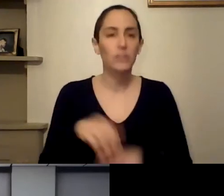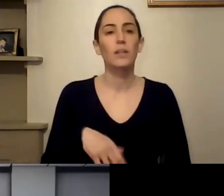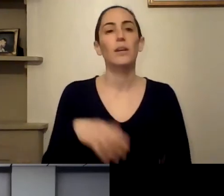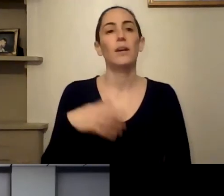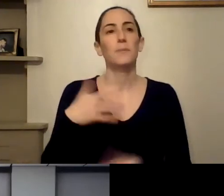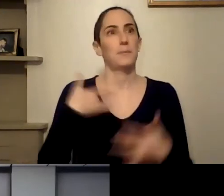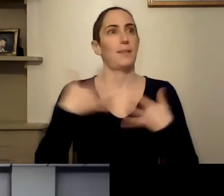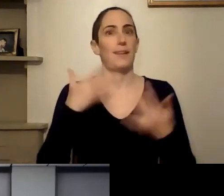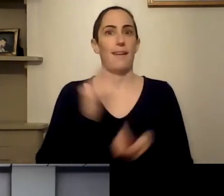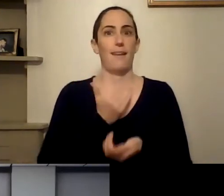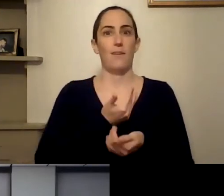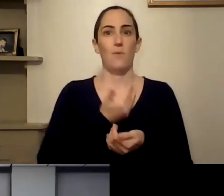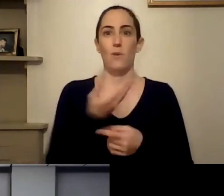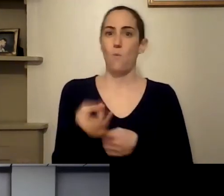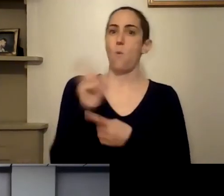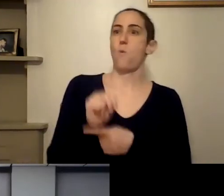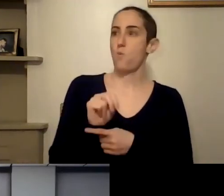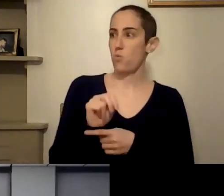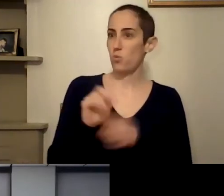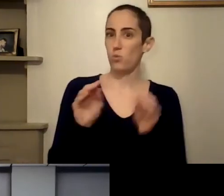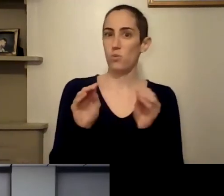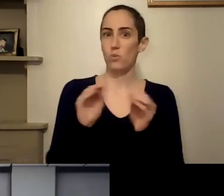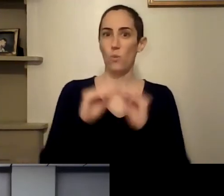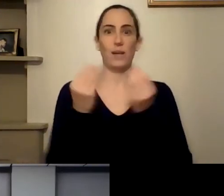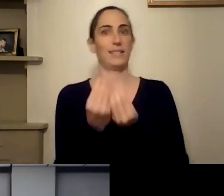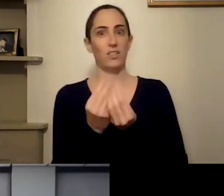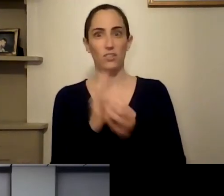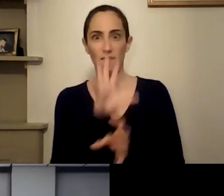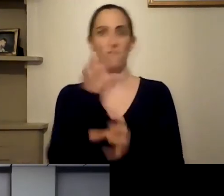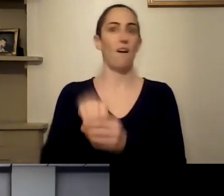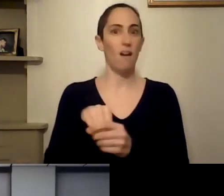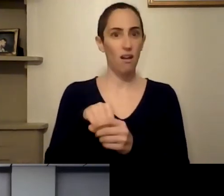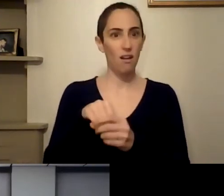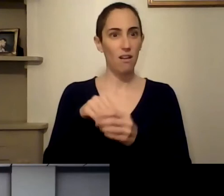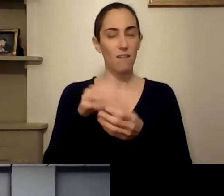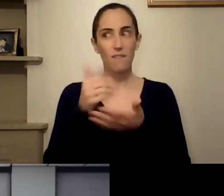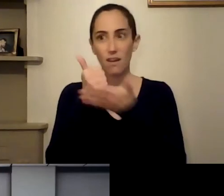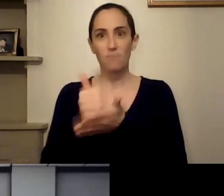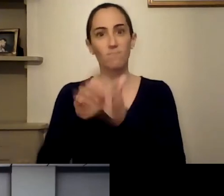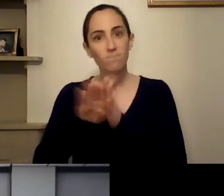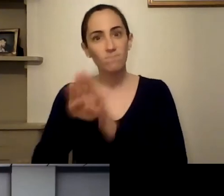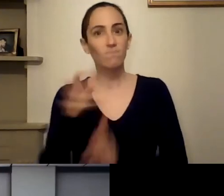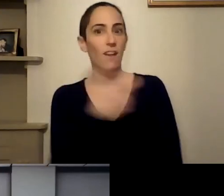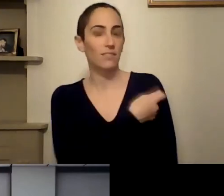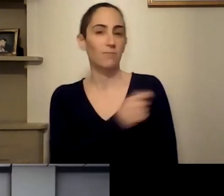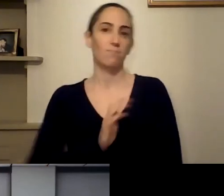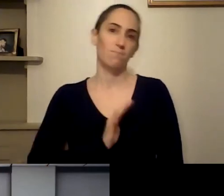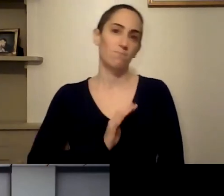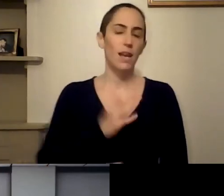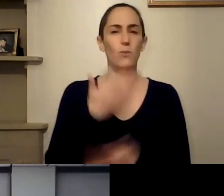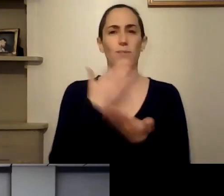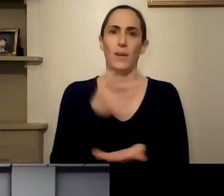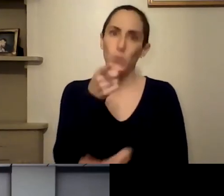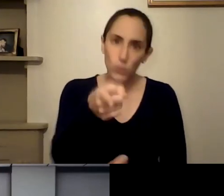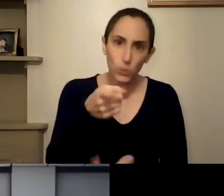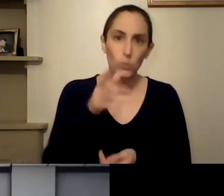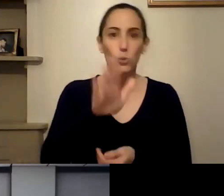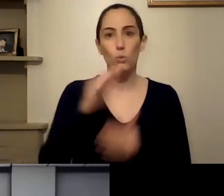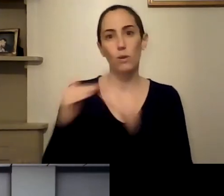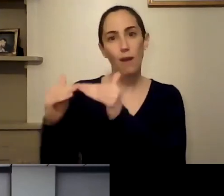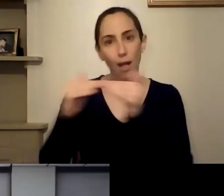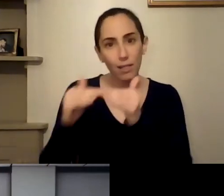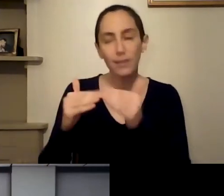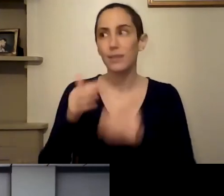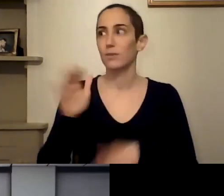own organization that's involved in the process, and certainly very thankful for you and your colleagues and all you're